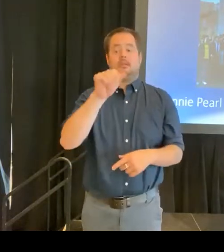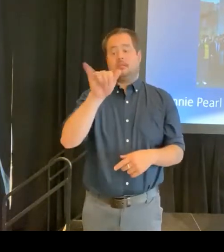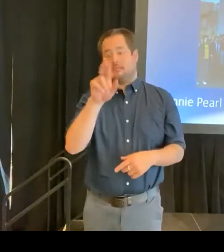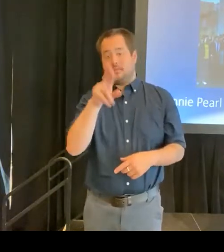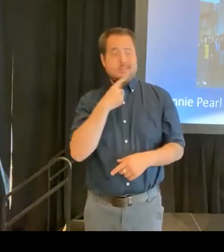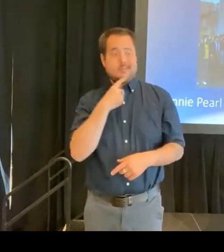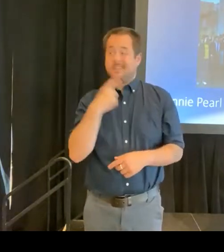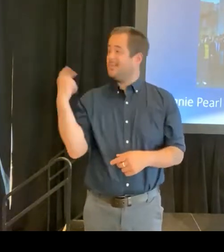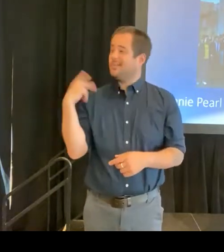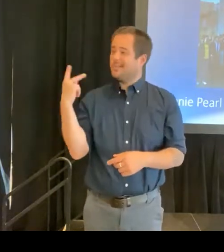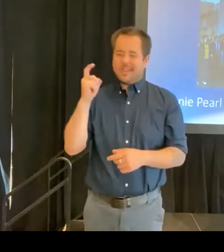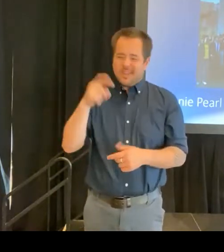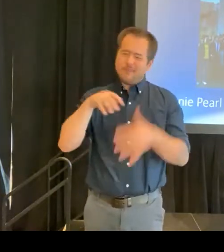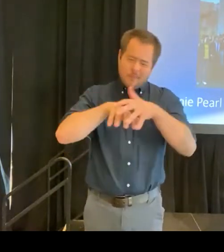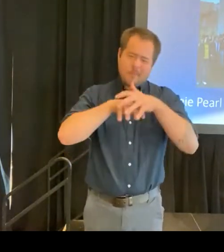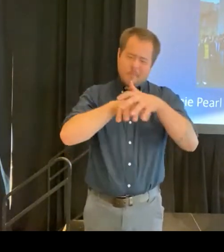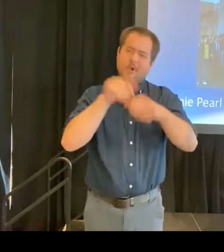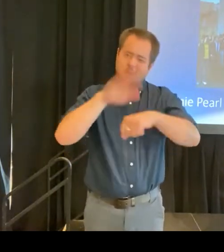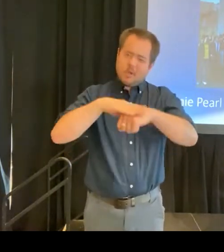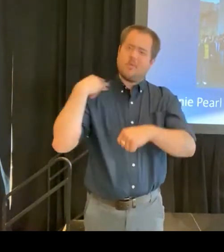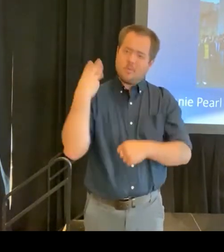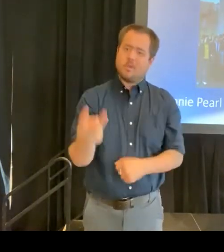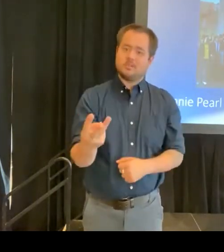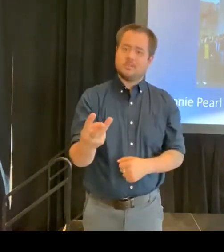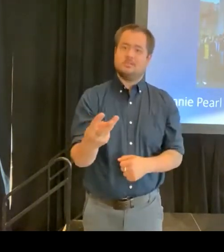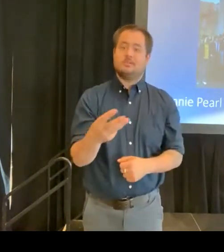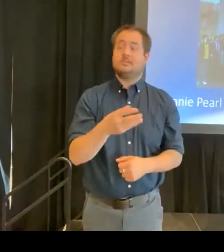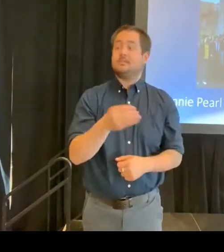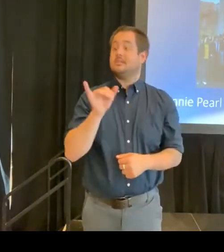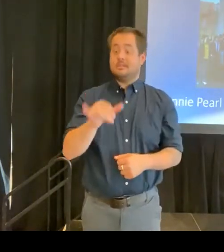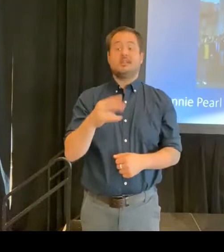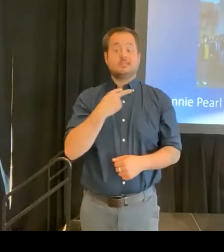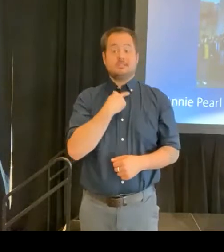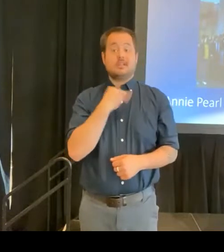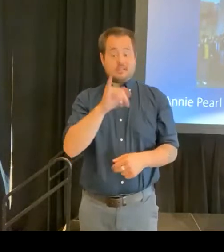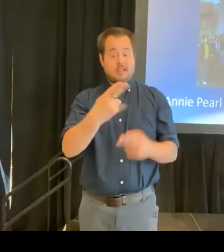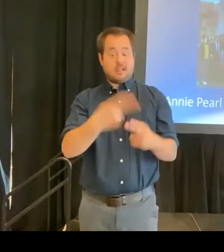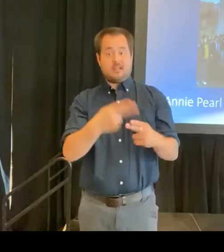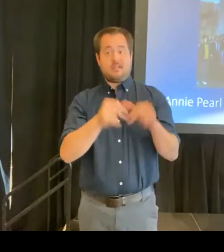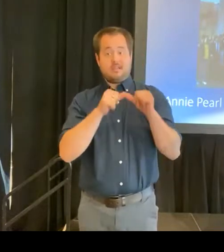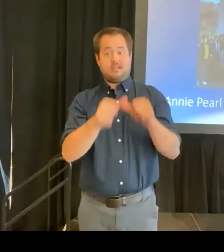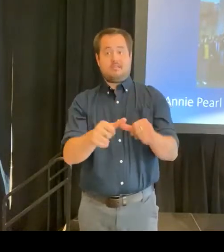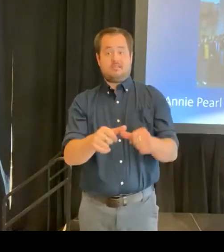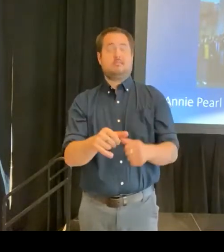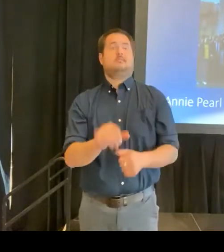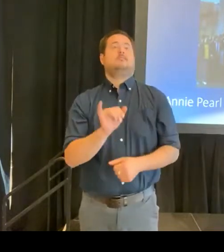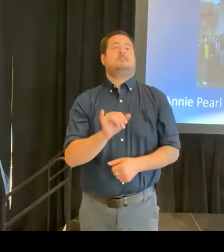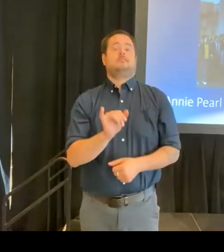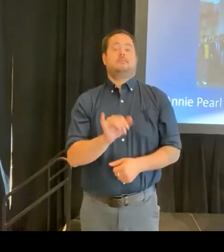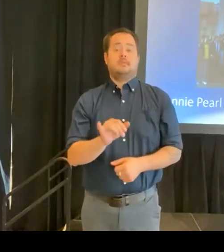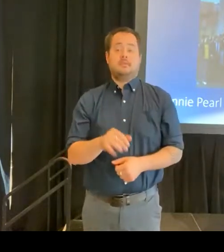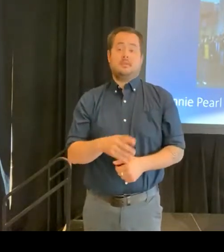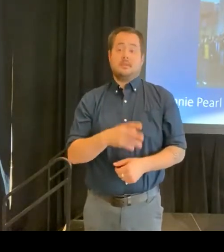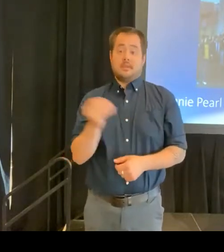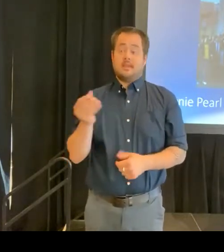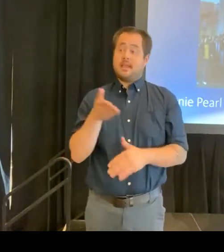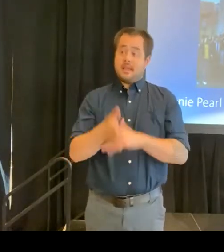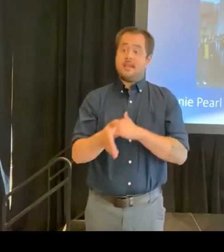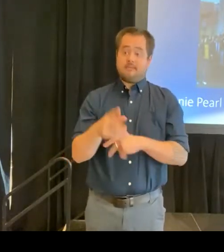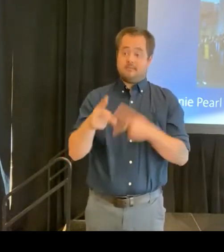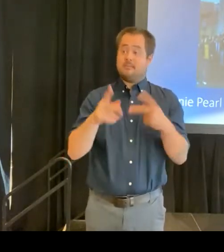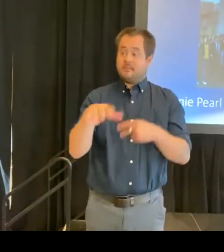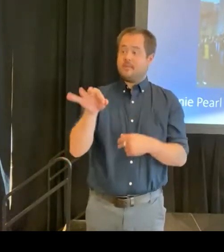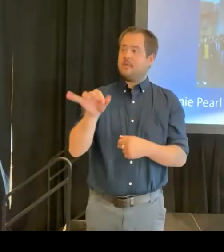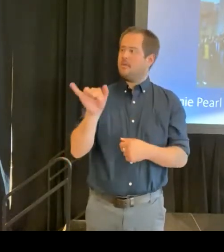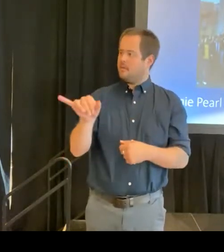on Washington. And that stuck. And when they found out that it really was gonna happen, we had to turn it over to